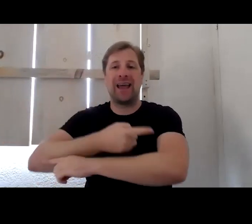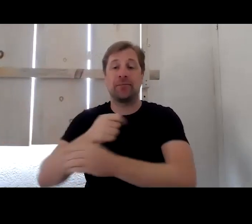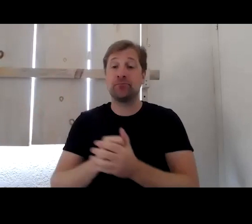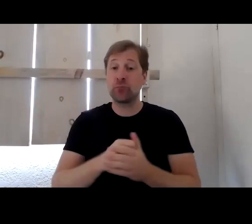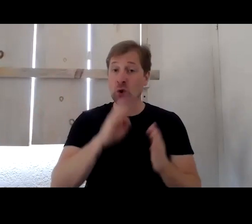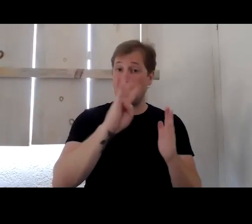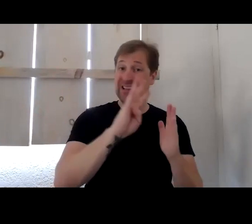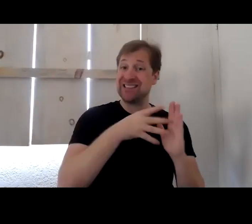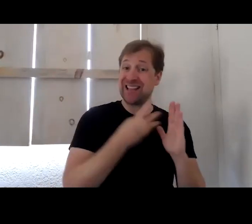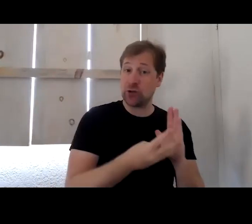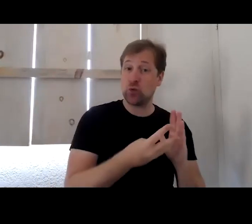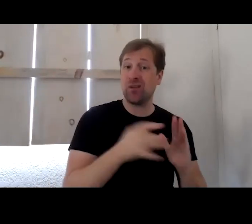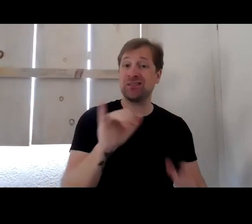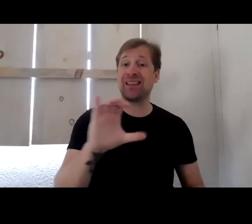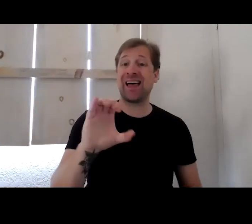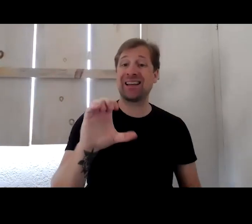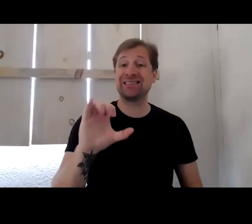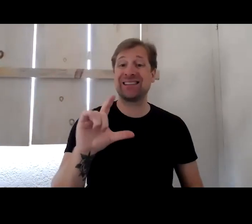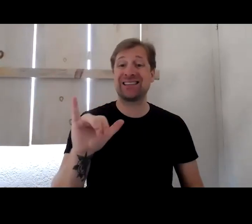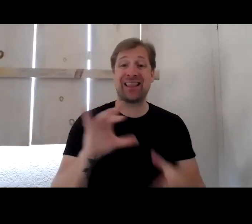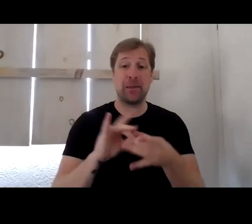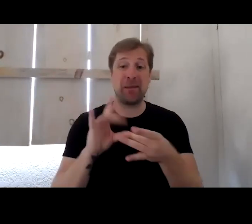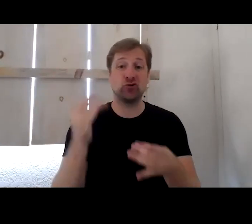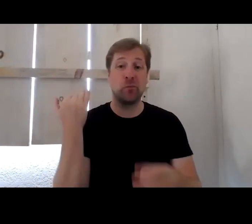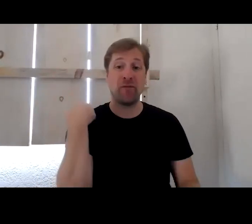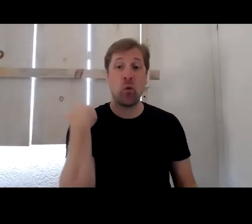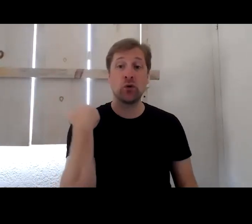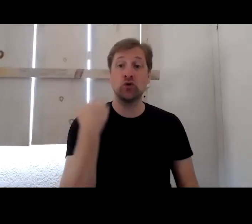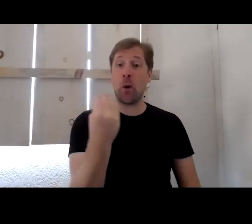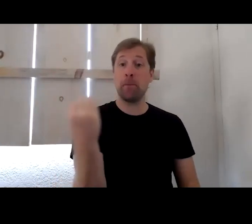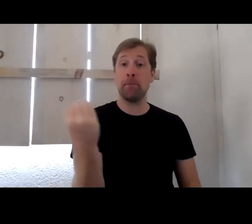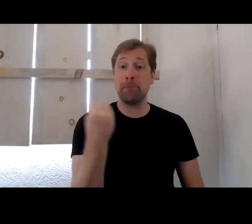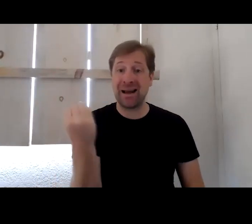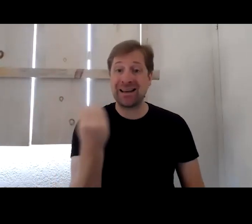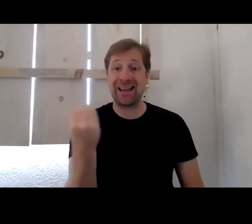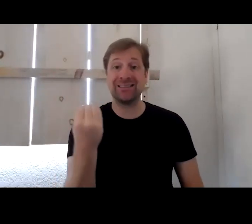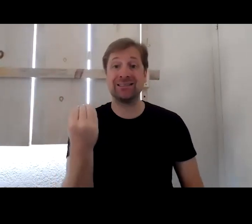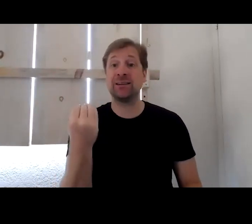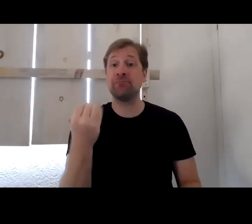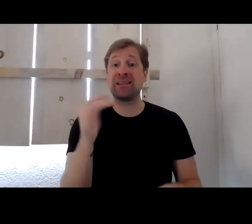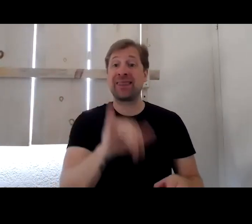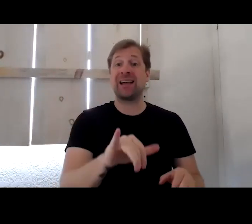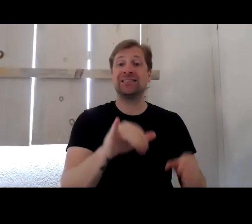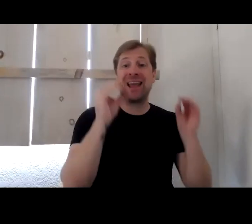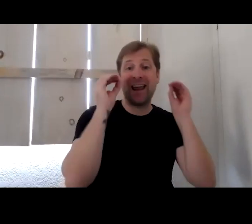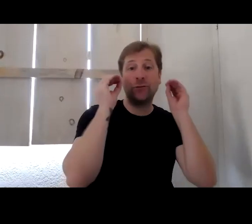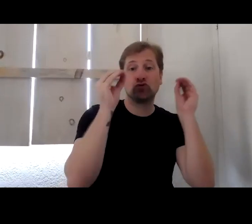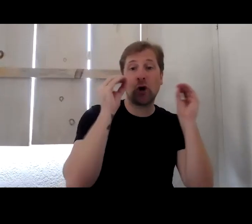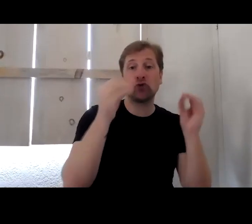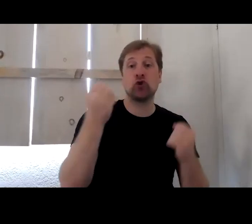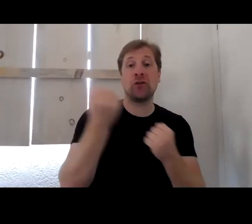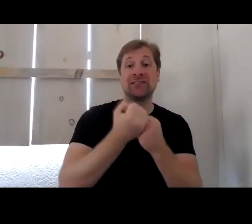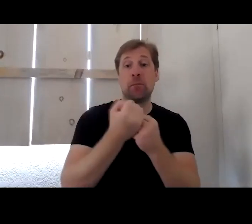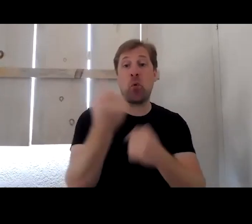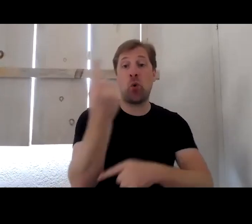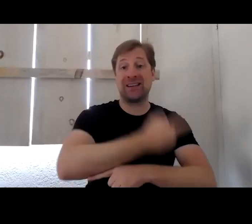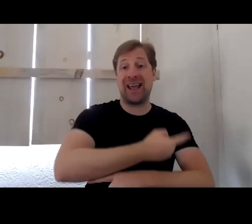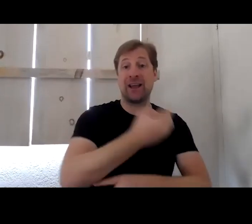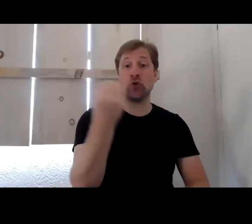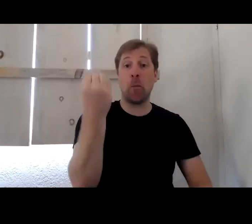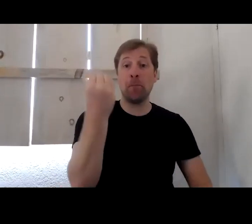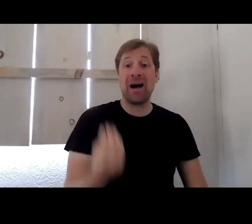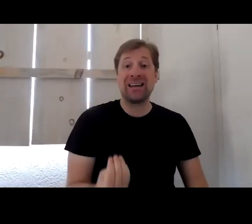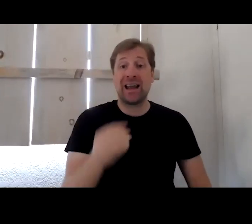as Cecily mentioned earlier, Monday for all grade levels is going to be an instructional support day. So this is a time to